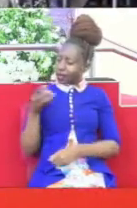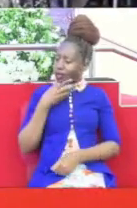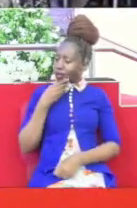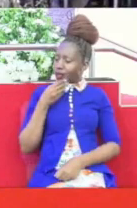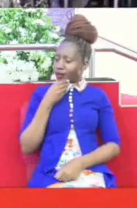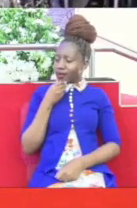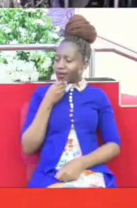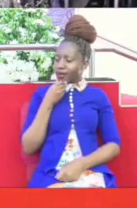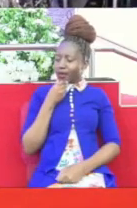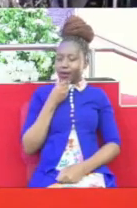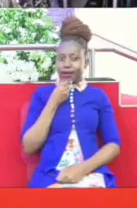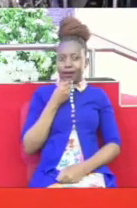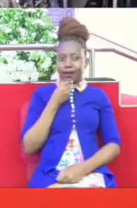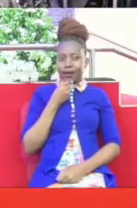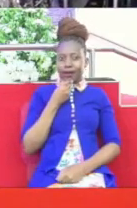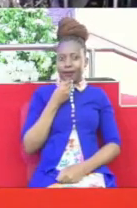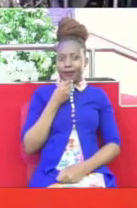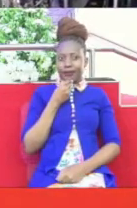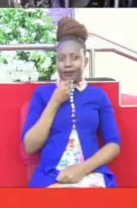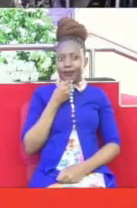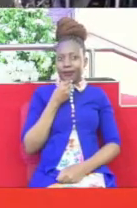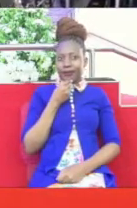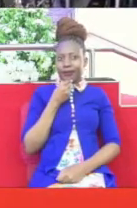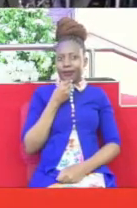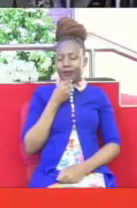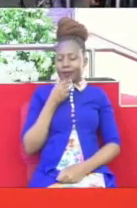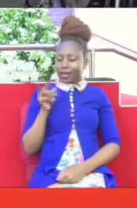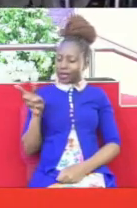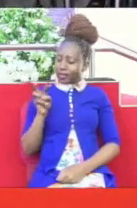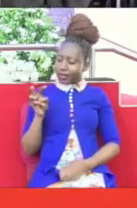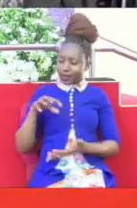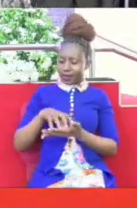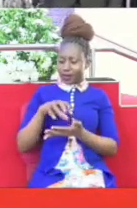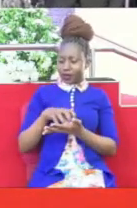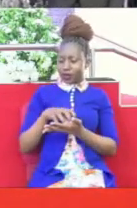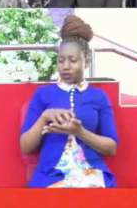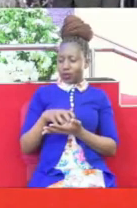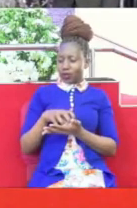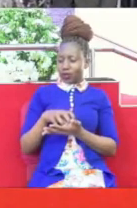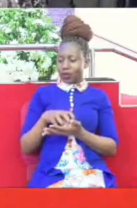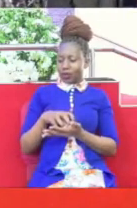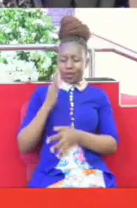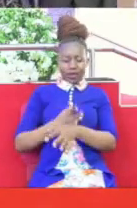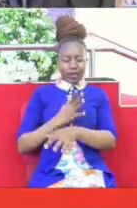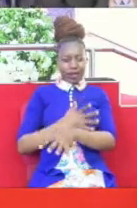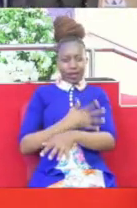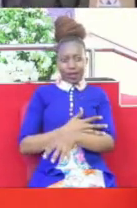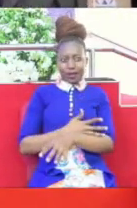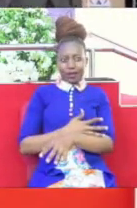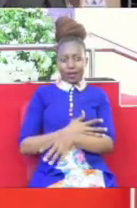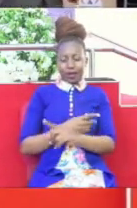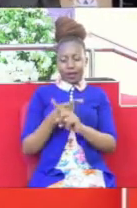nje ya dirisha. Sees the poor man's condition. Anaona hali ya ule mtu ambaye ameumizwa. Passes back to the other side like